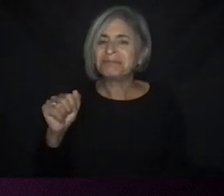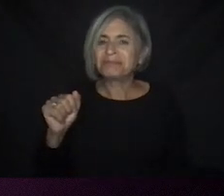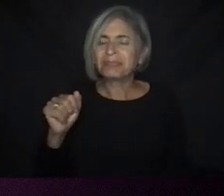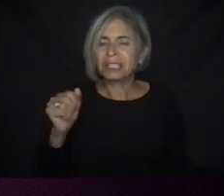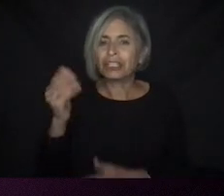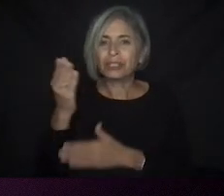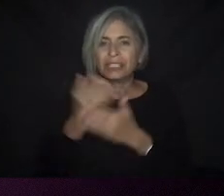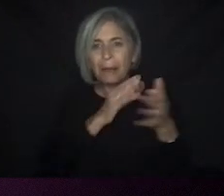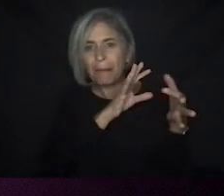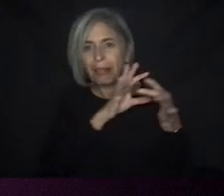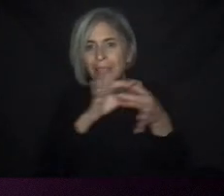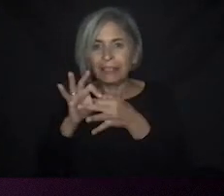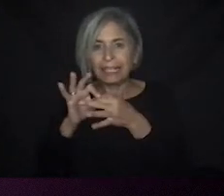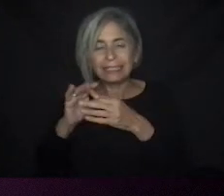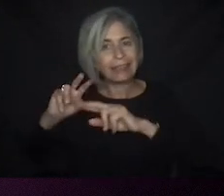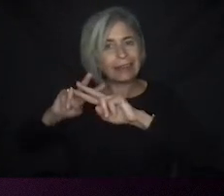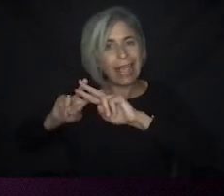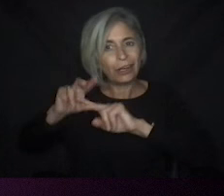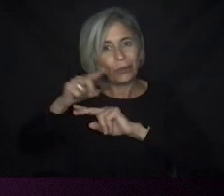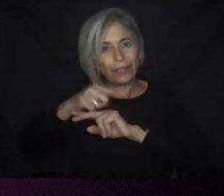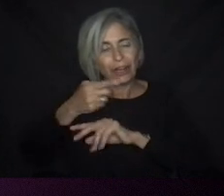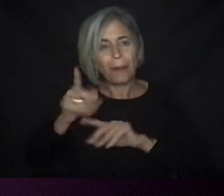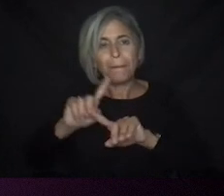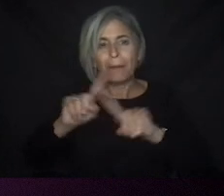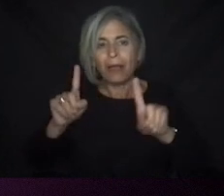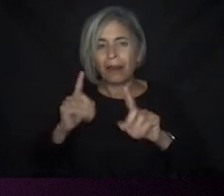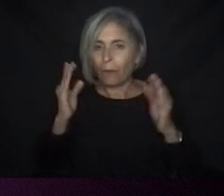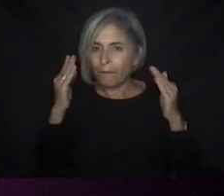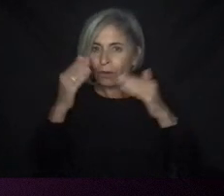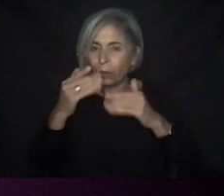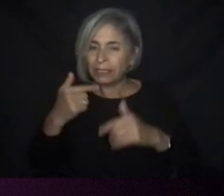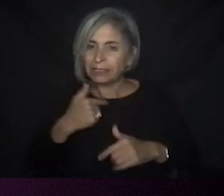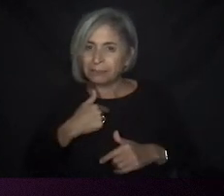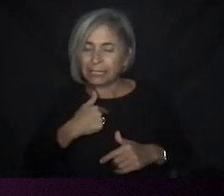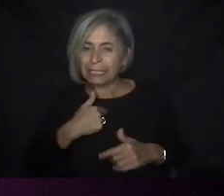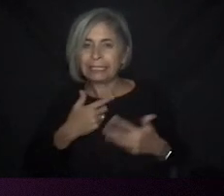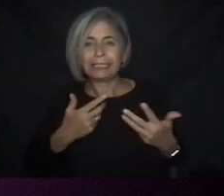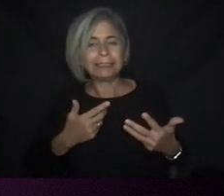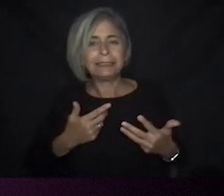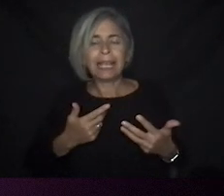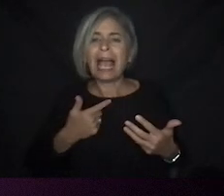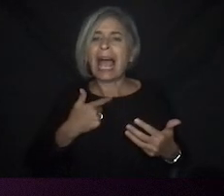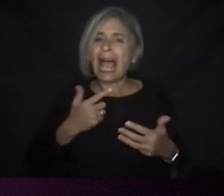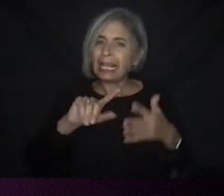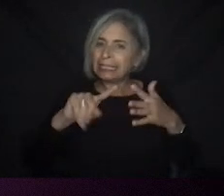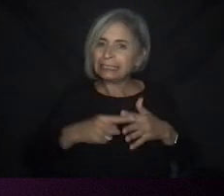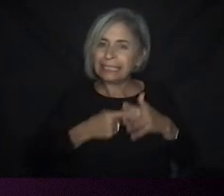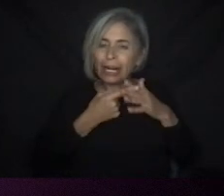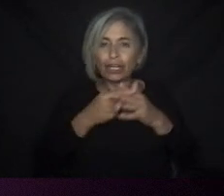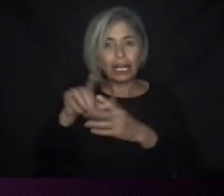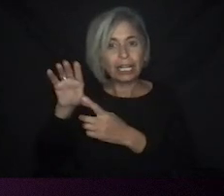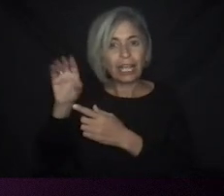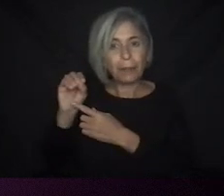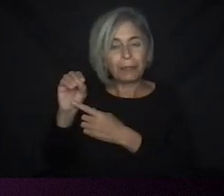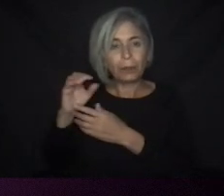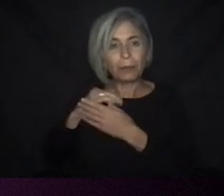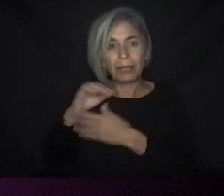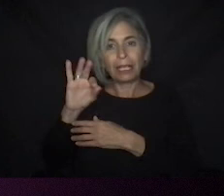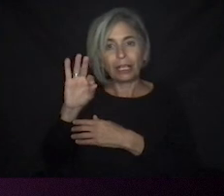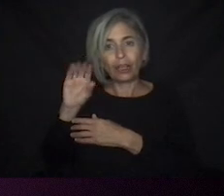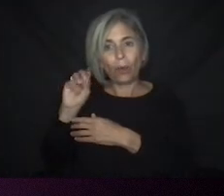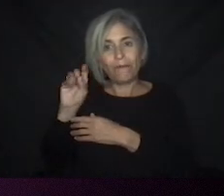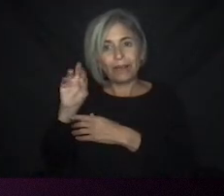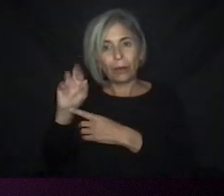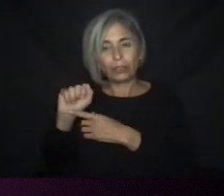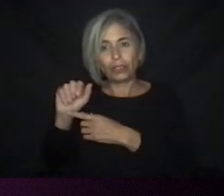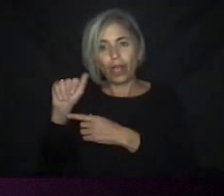there's some links and handles and things up there. But one thing to focus that I want to highlight is I started a company with my co-founder Aubrey